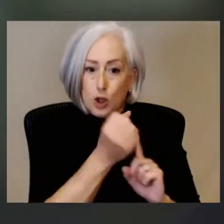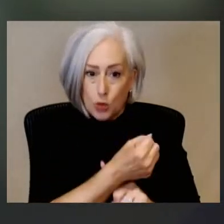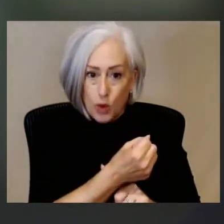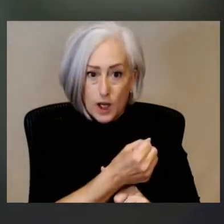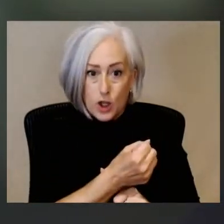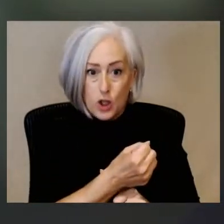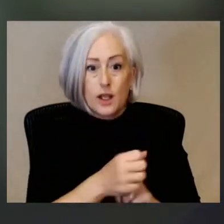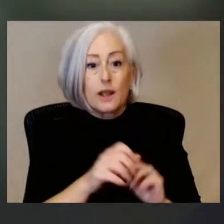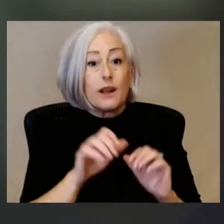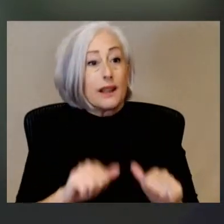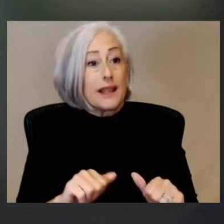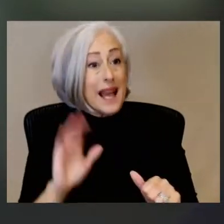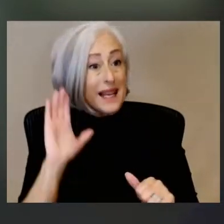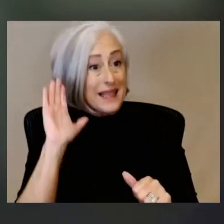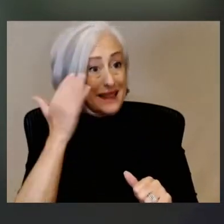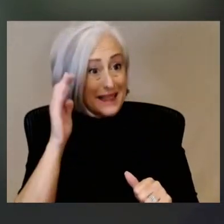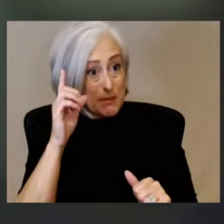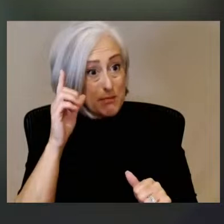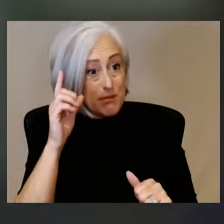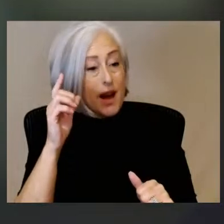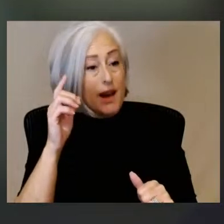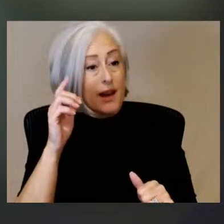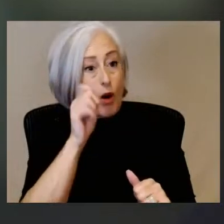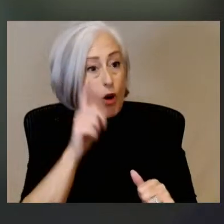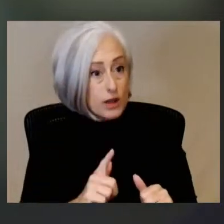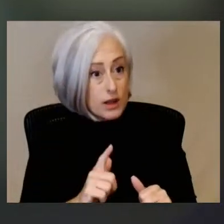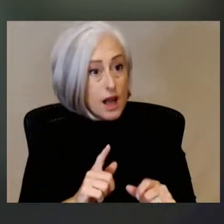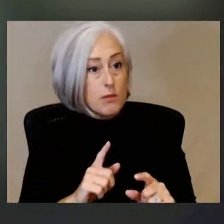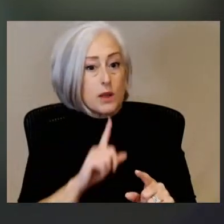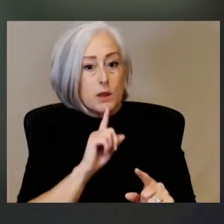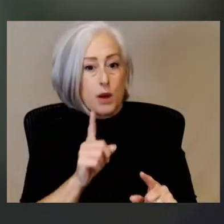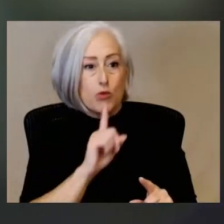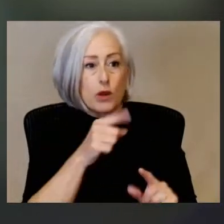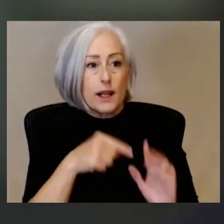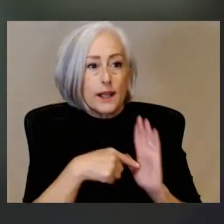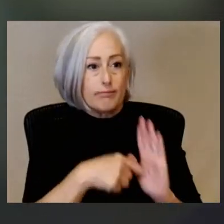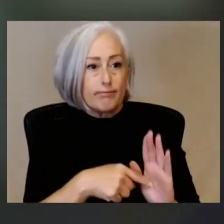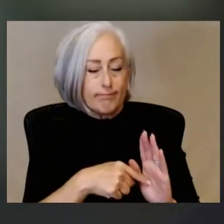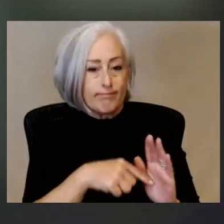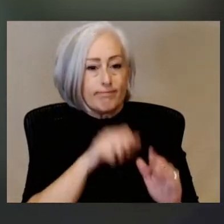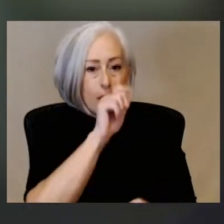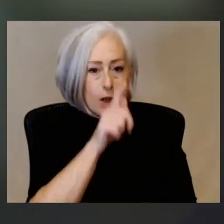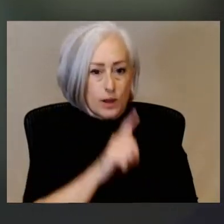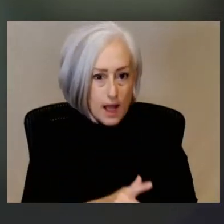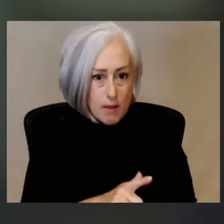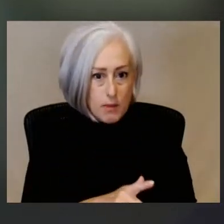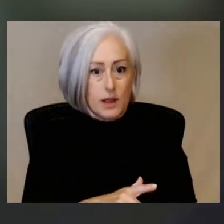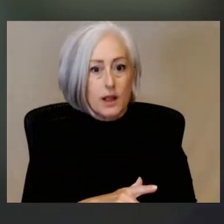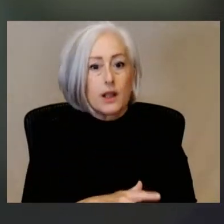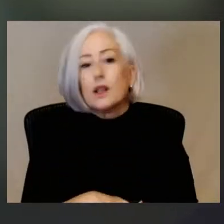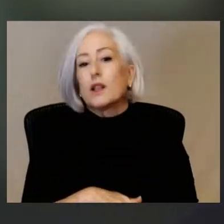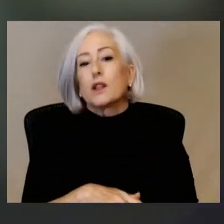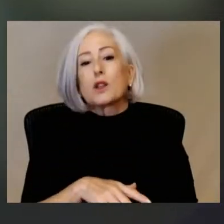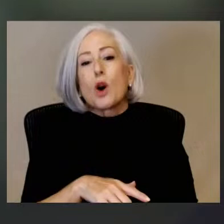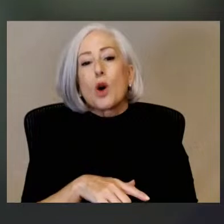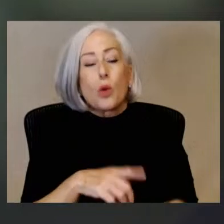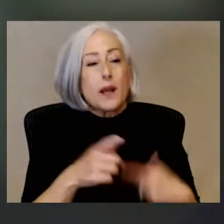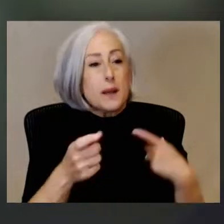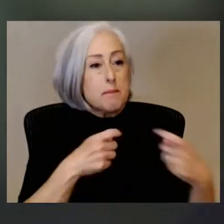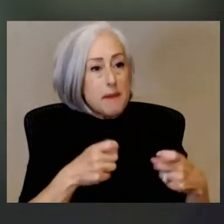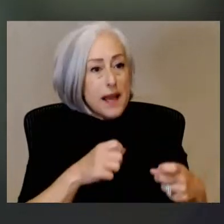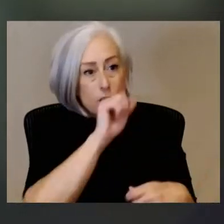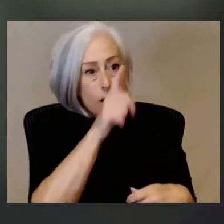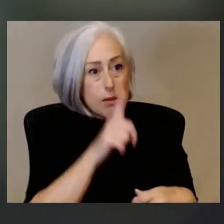a resolvable issue. So we deal with the depression both non-pharmacologically, and we